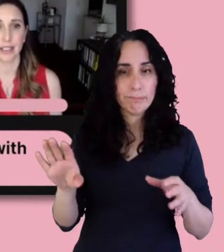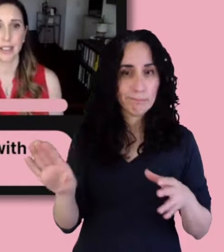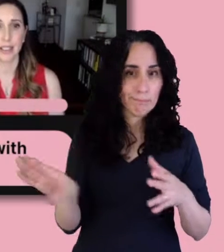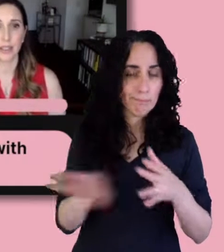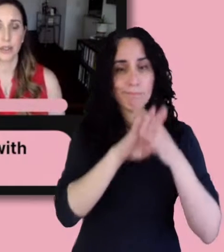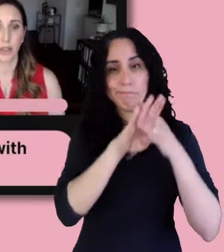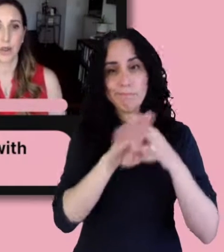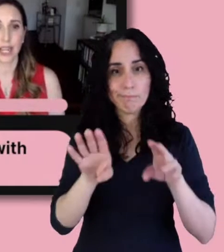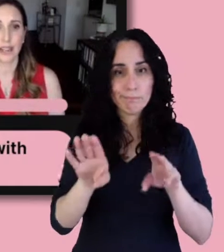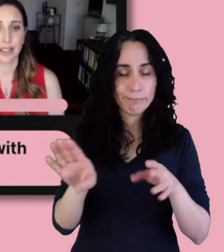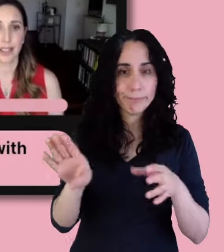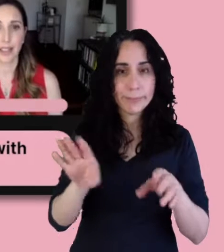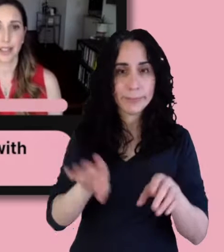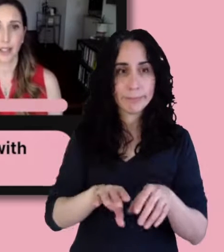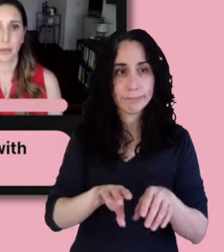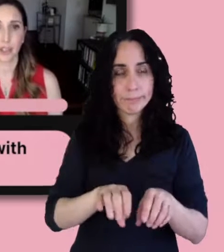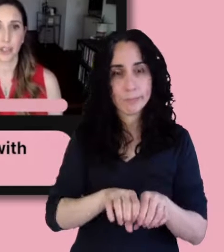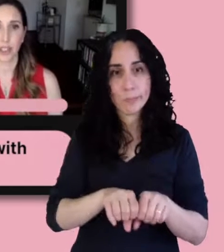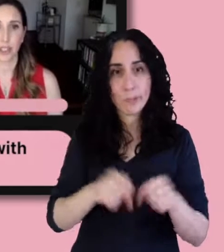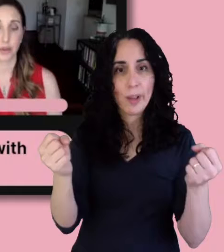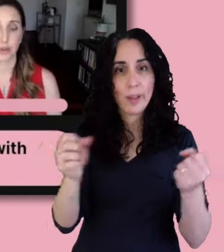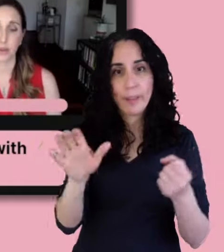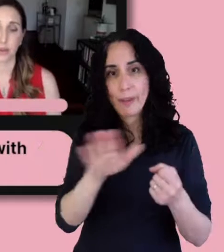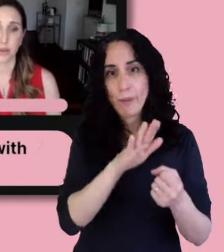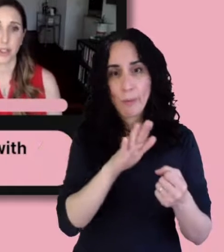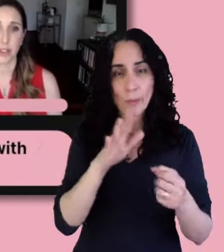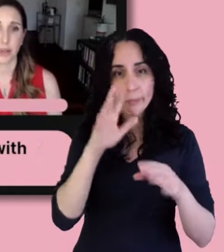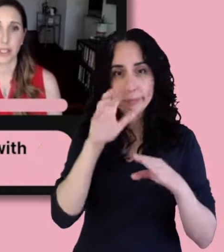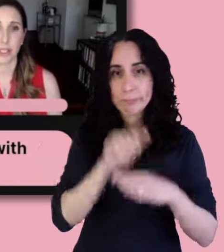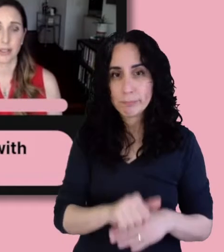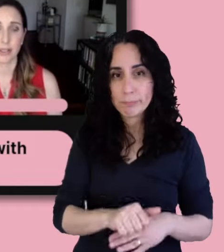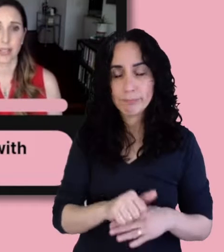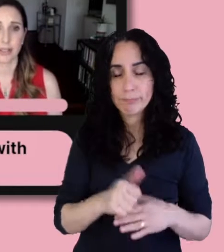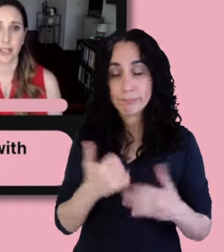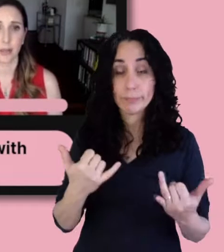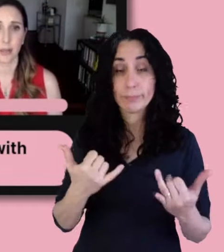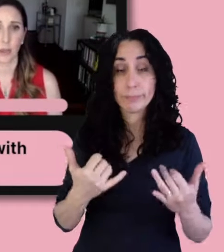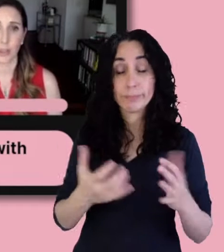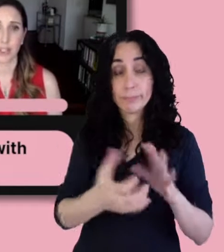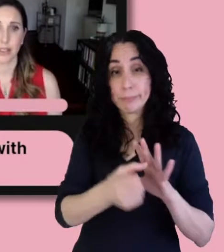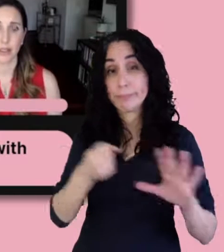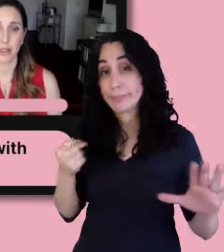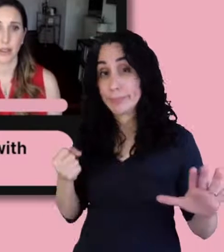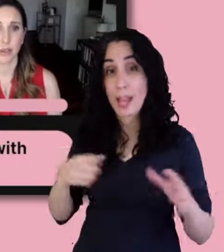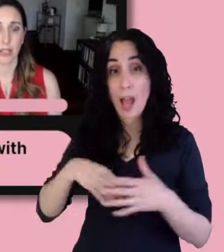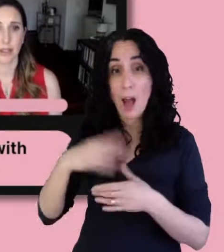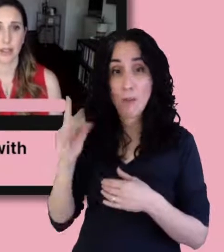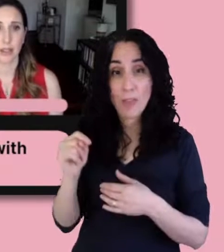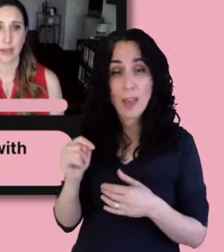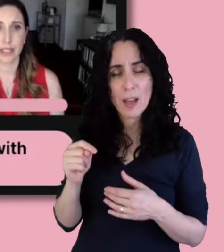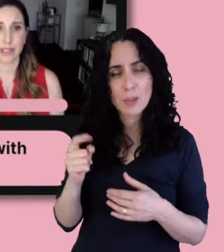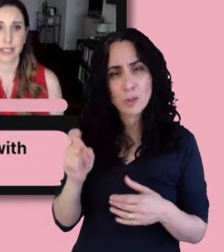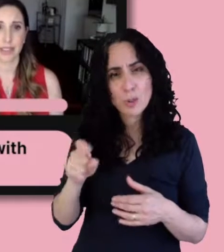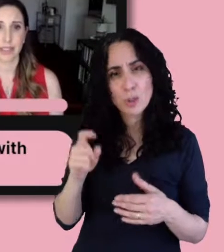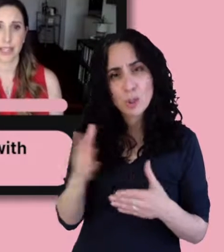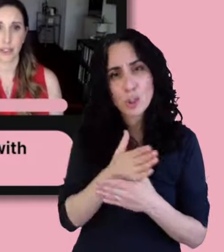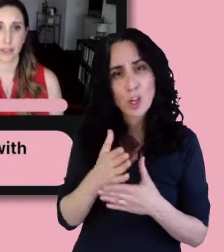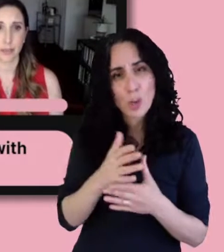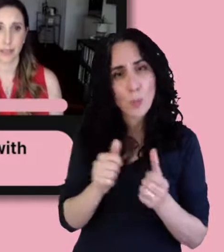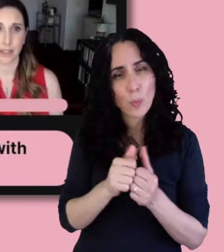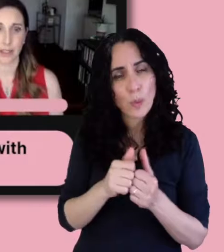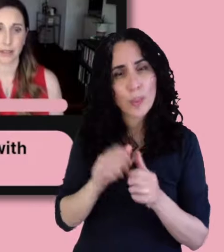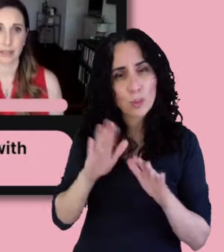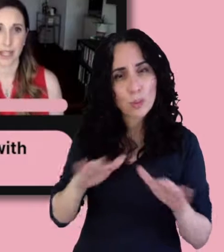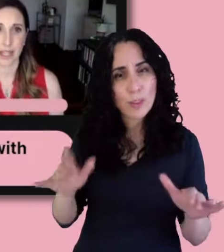unending. So I think that we should share the truth with our children. I think appropriately so. Obviously,